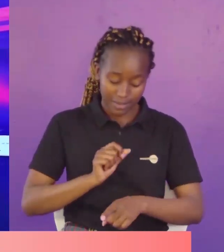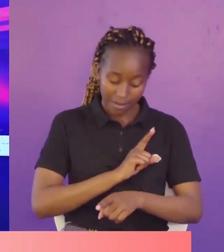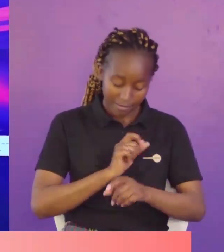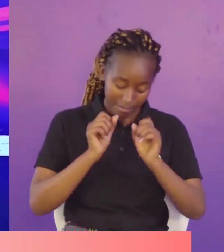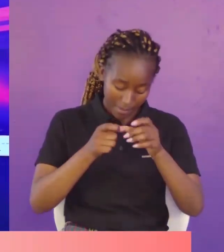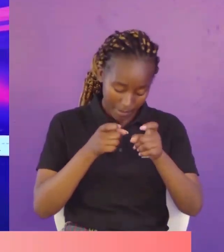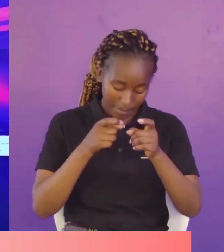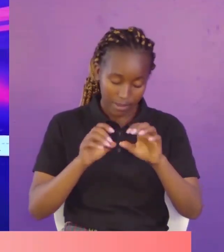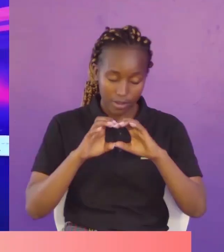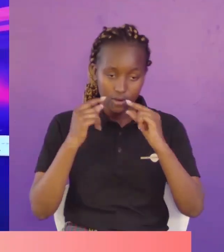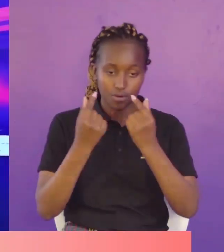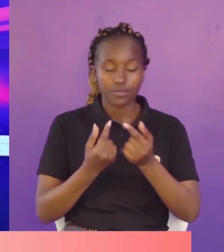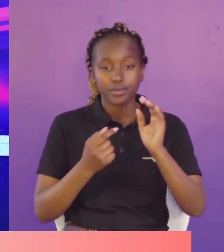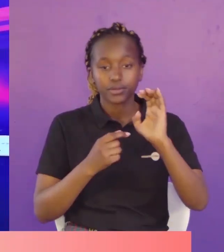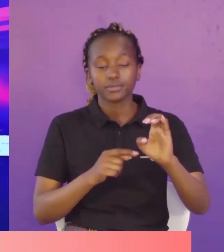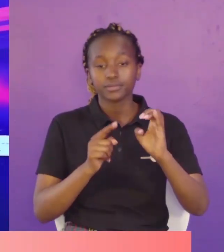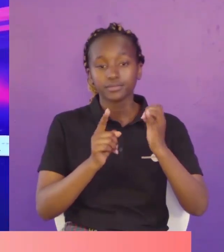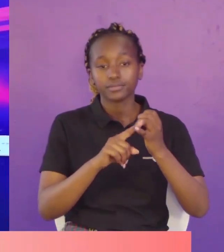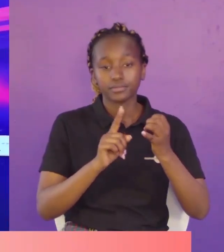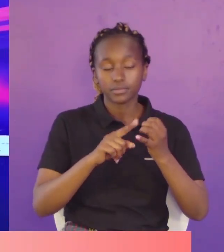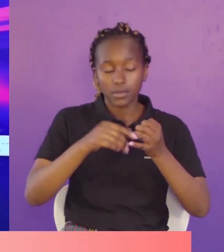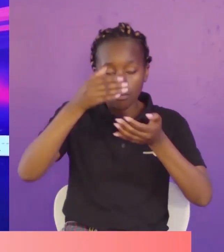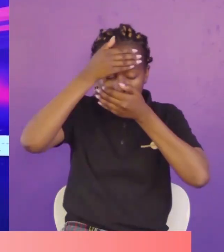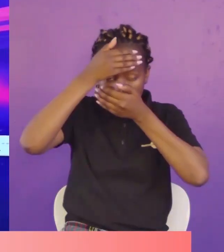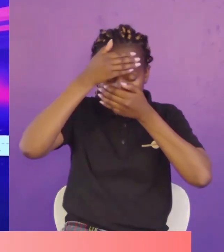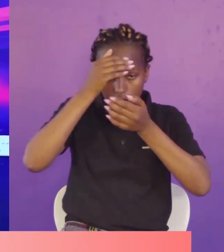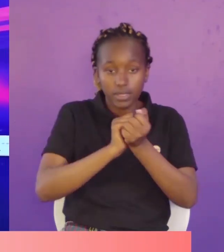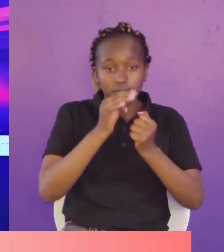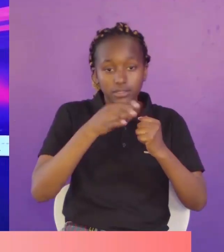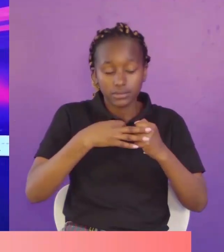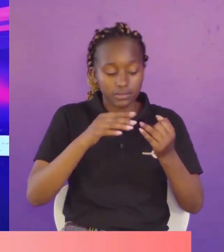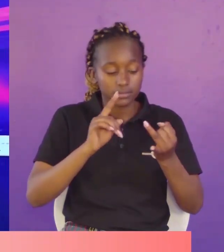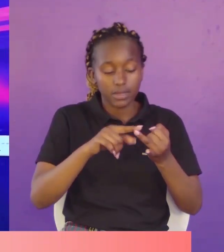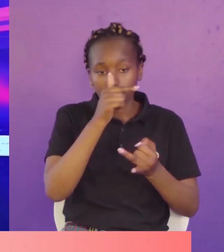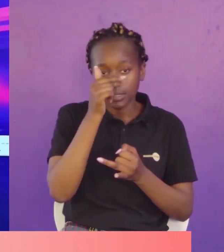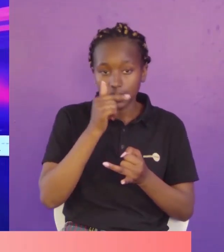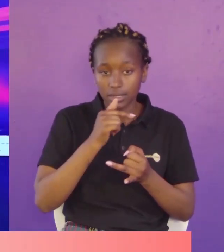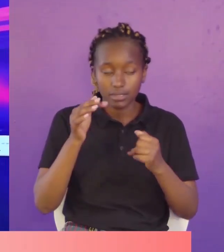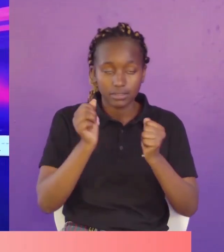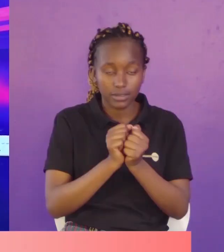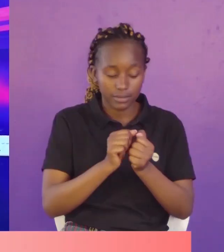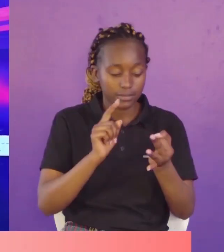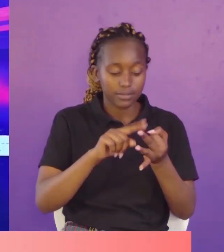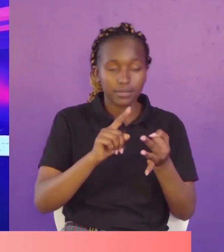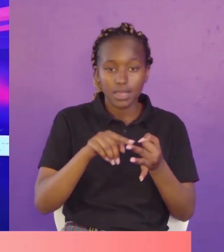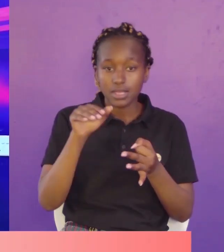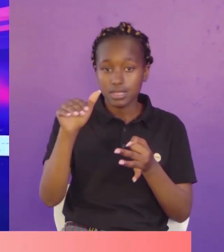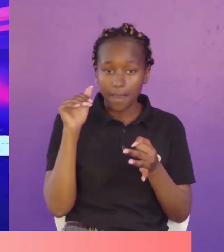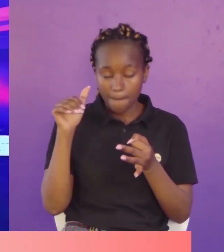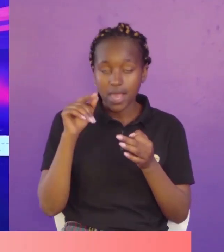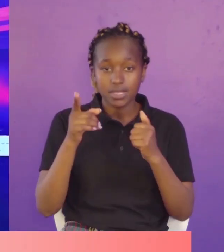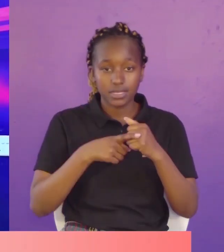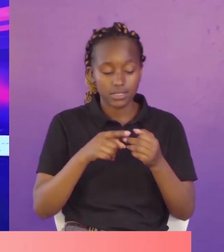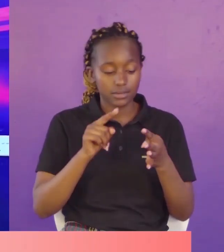Group E. Group E, we have Morocco. They have 18 points. Tanzania have 10. Zambia have 6.